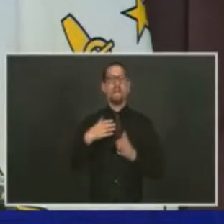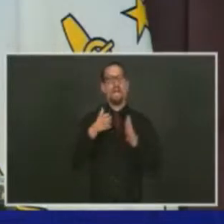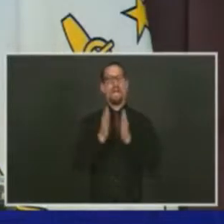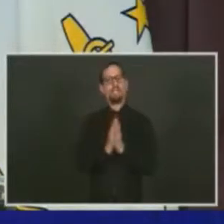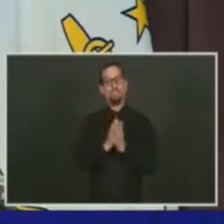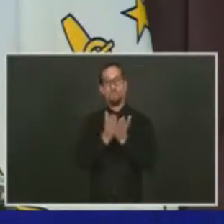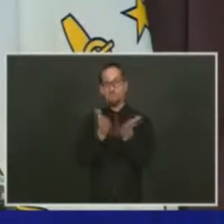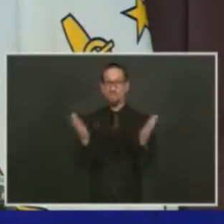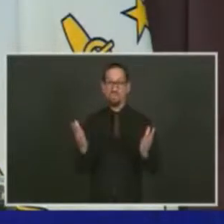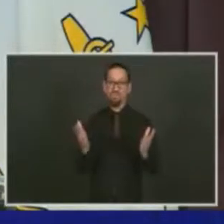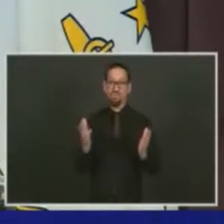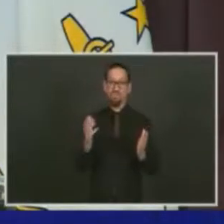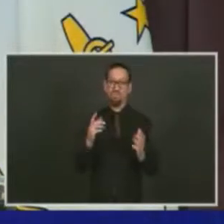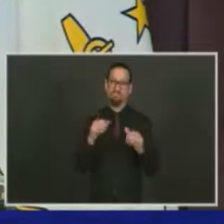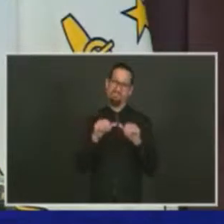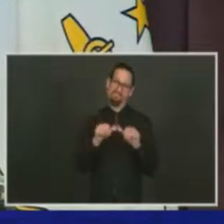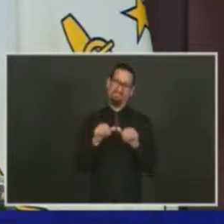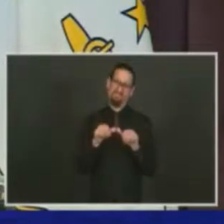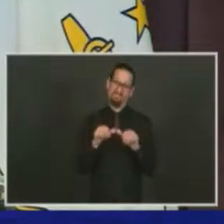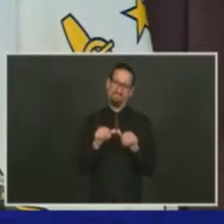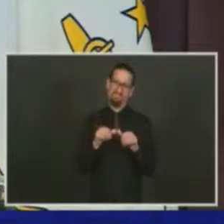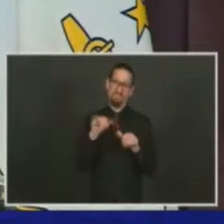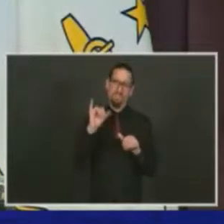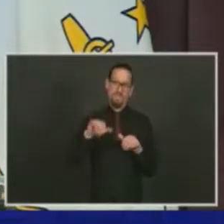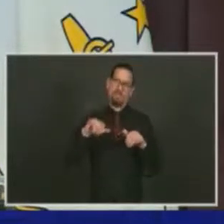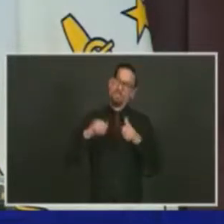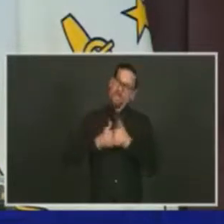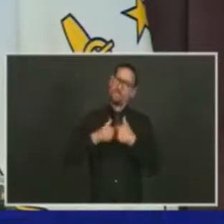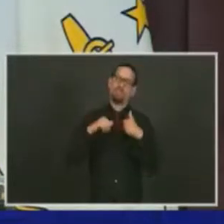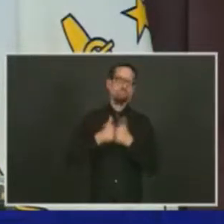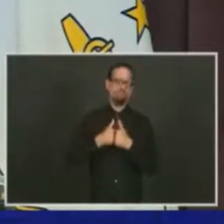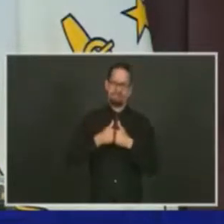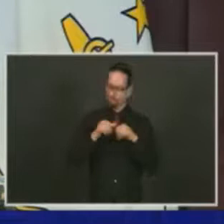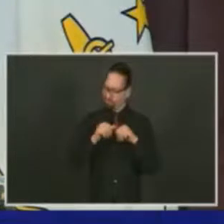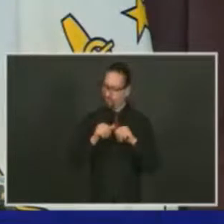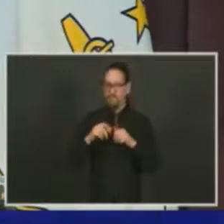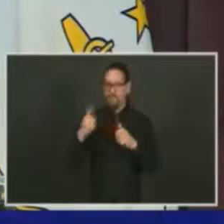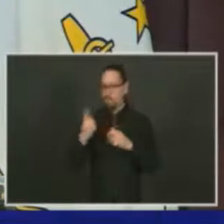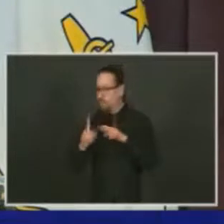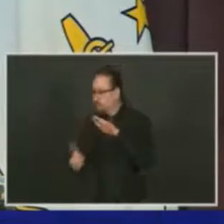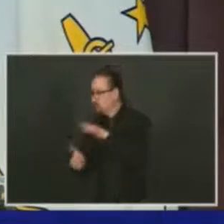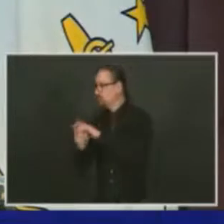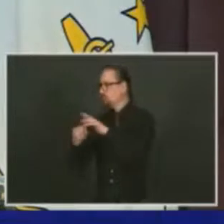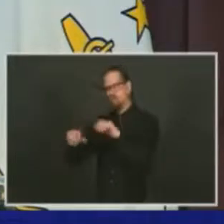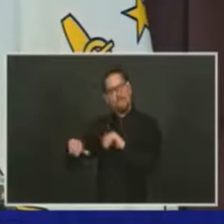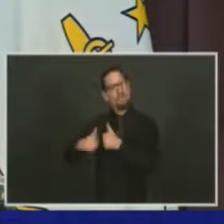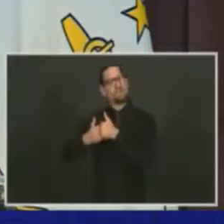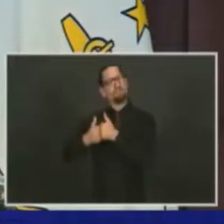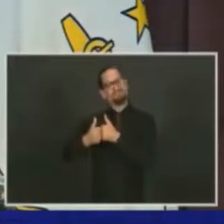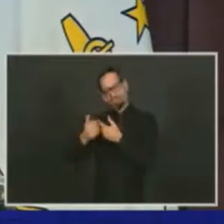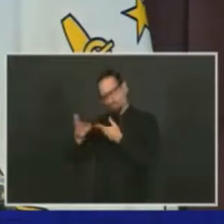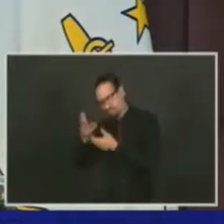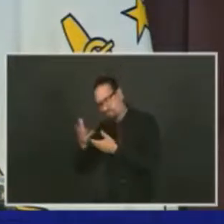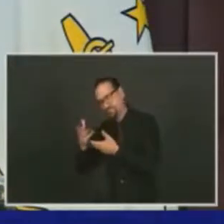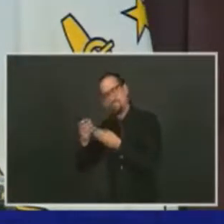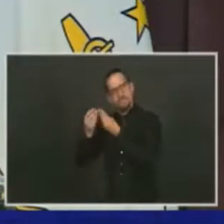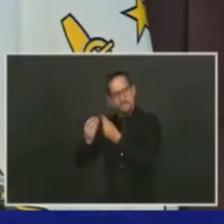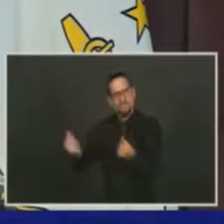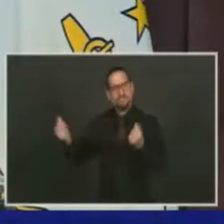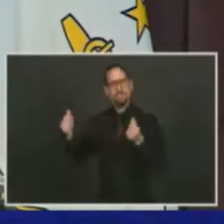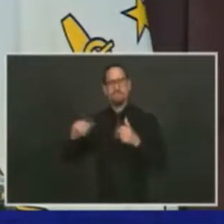continue to challenge yourselves, dig deep to challenge yourselves every day to